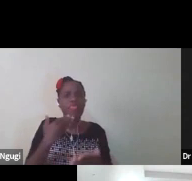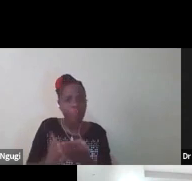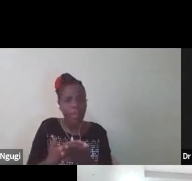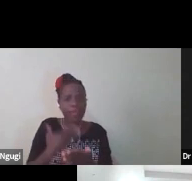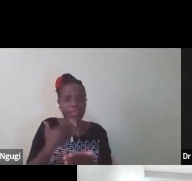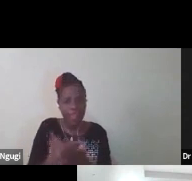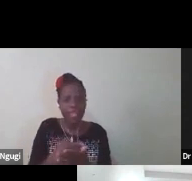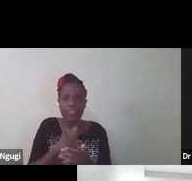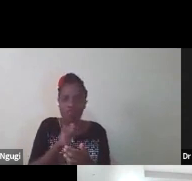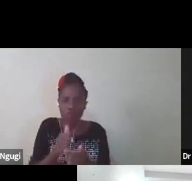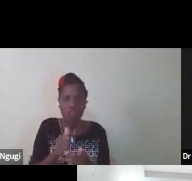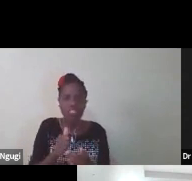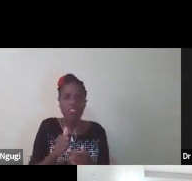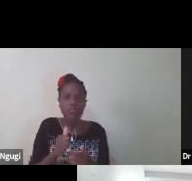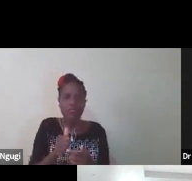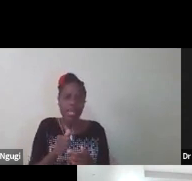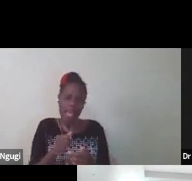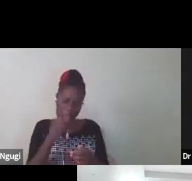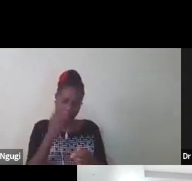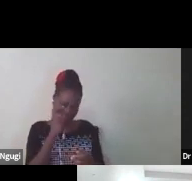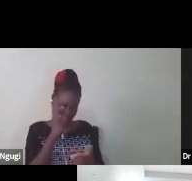want things to continue.